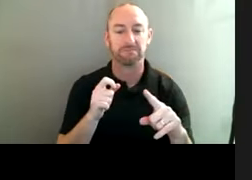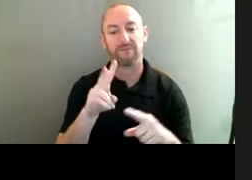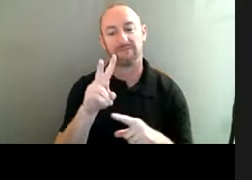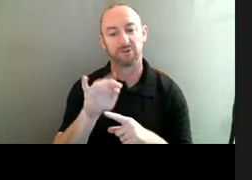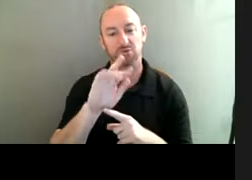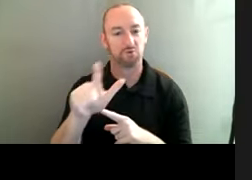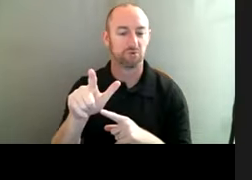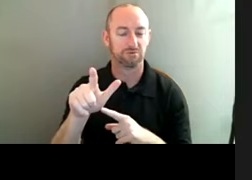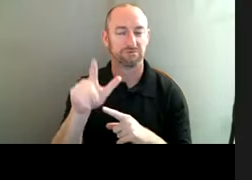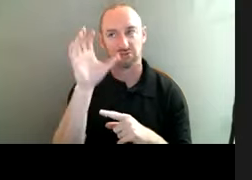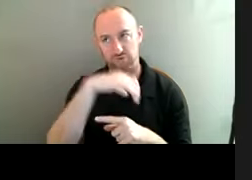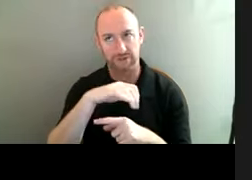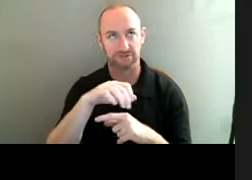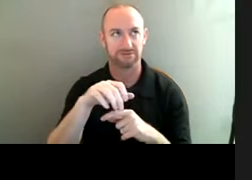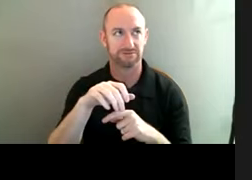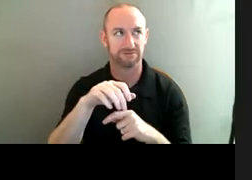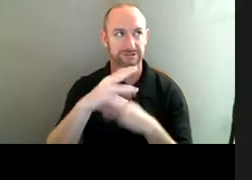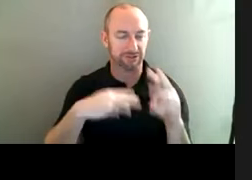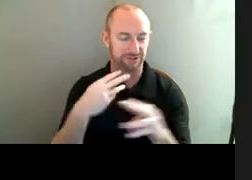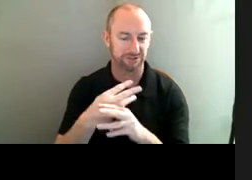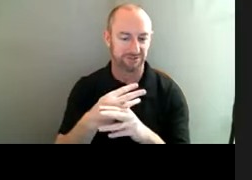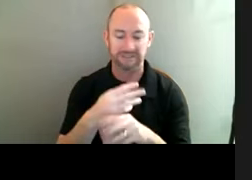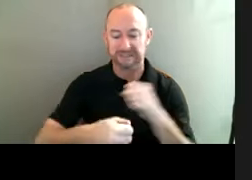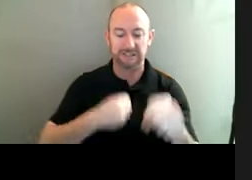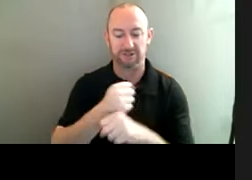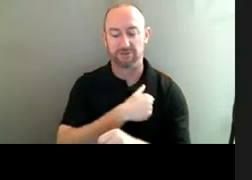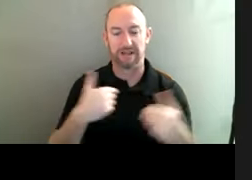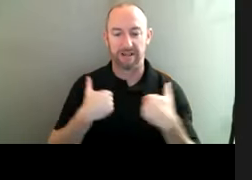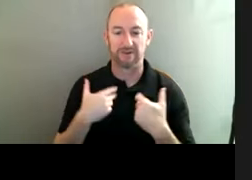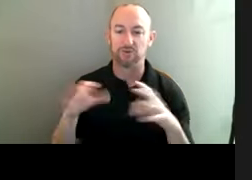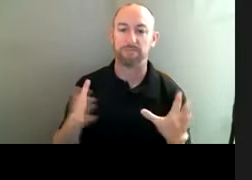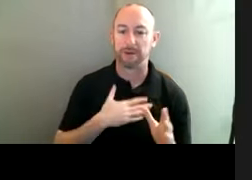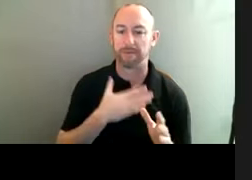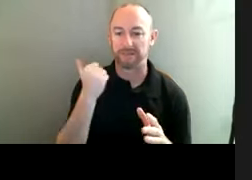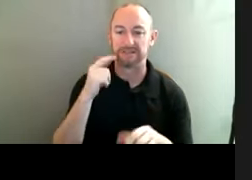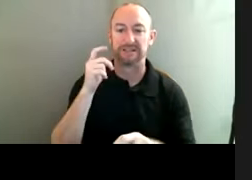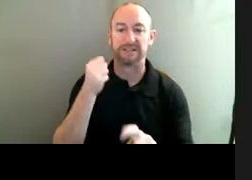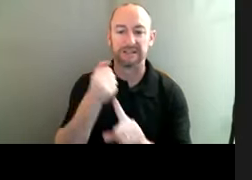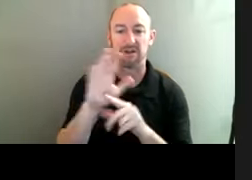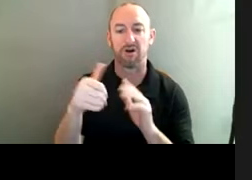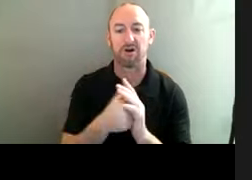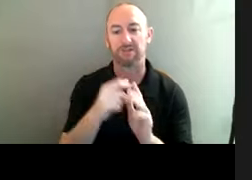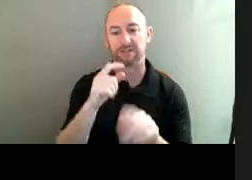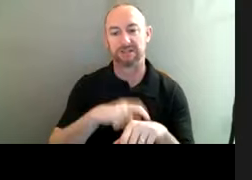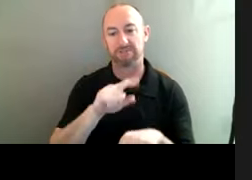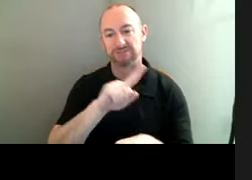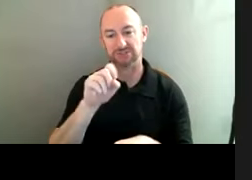this strange virtual year we've had. Yeah, I'm doing my best to hit all the time zones in any given week.